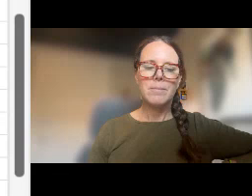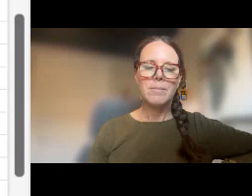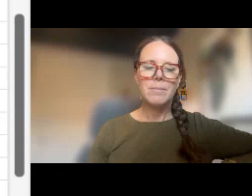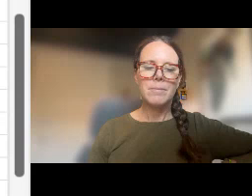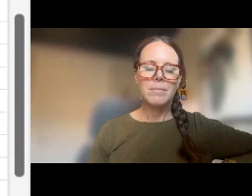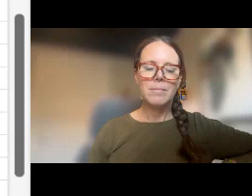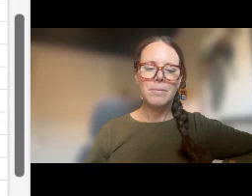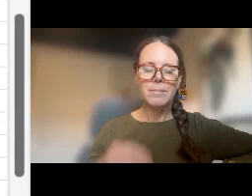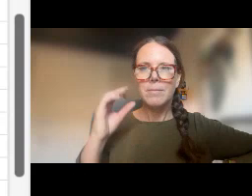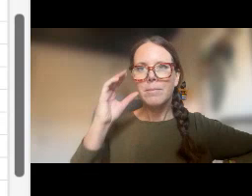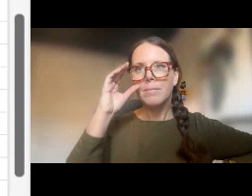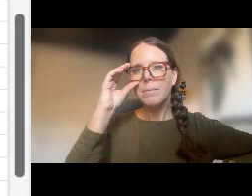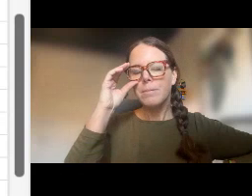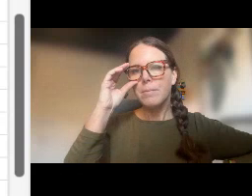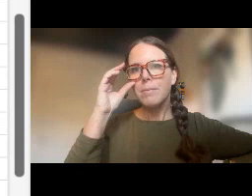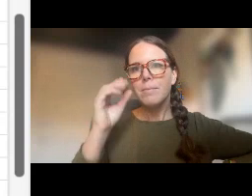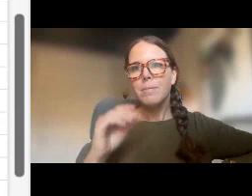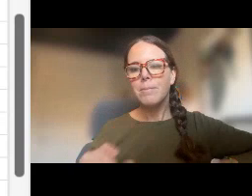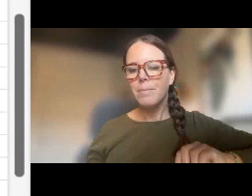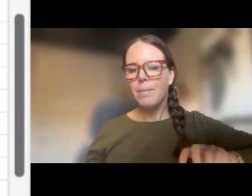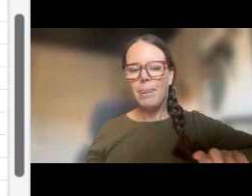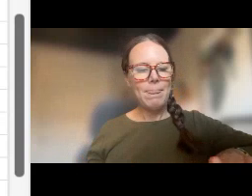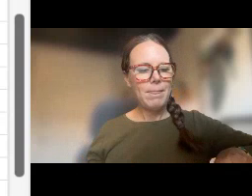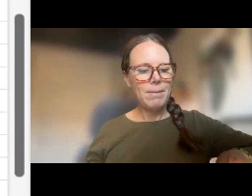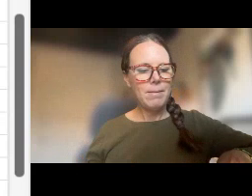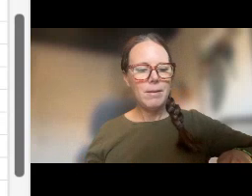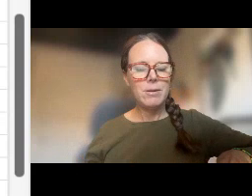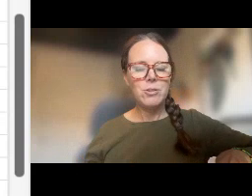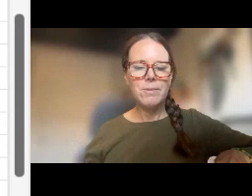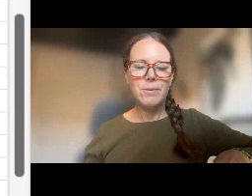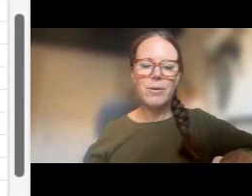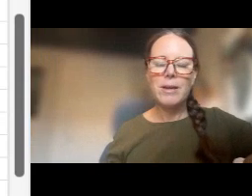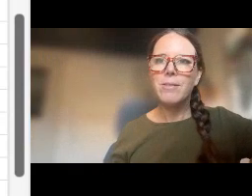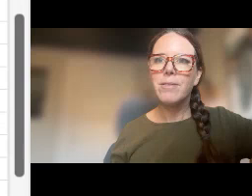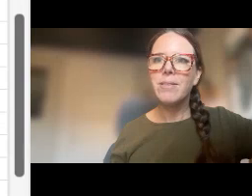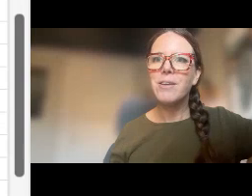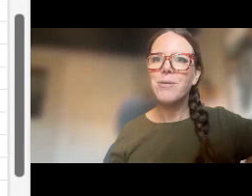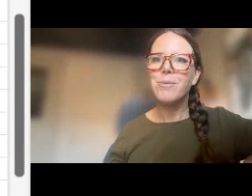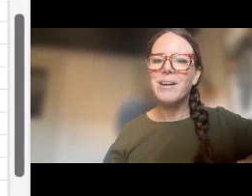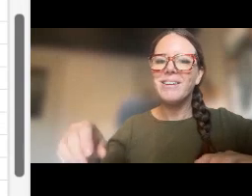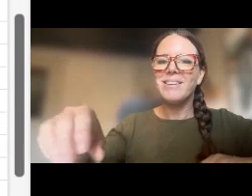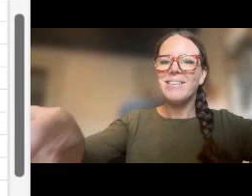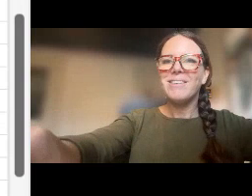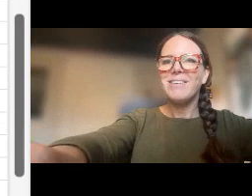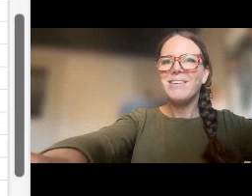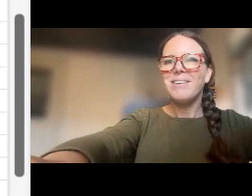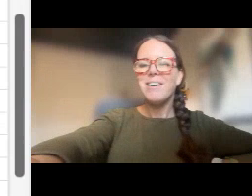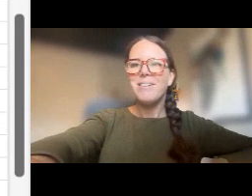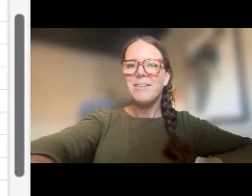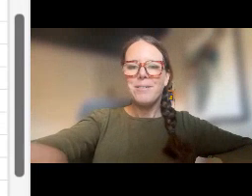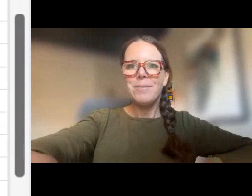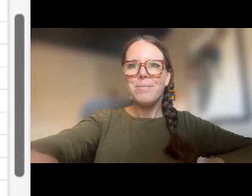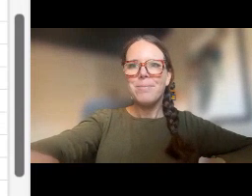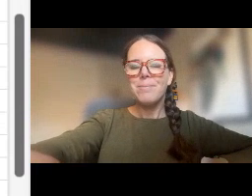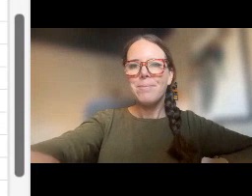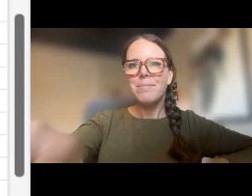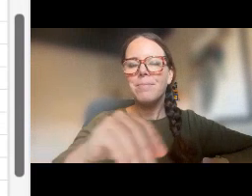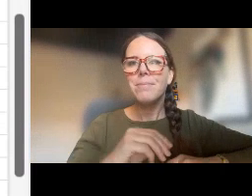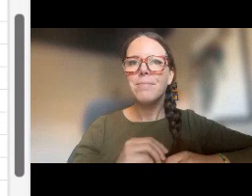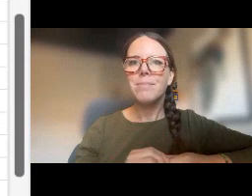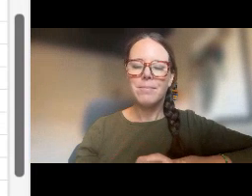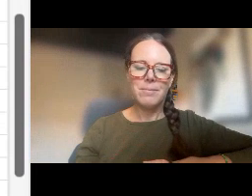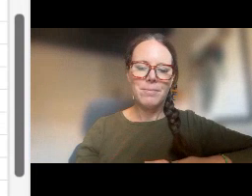the other attendance kind of criteria that the RCW outlines. Gotcha. Okay, thank you. For the money, what they